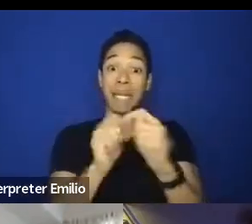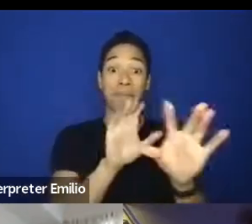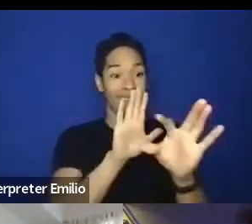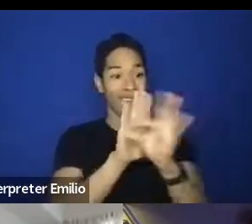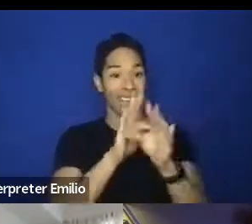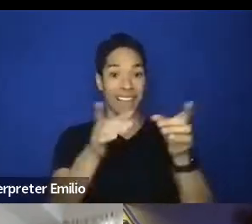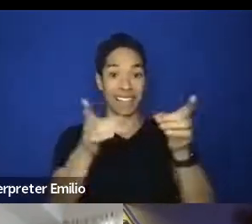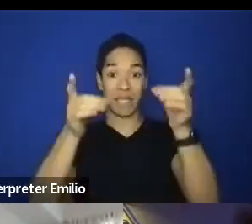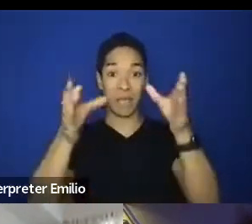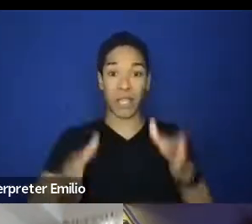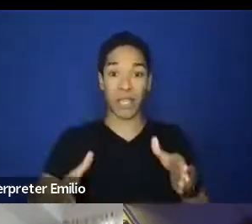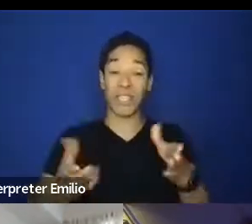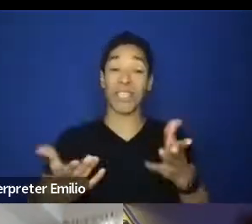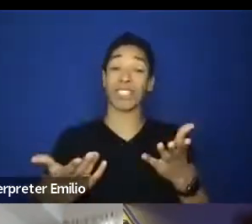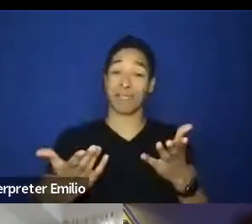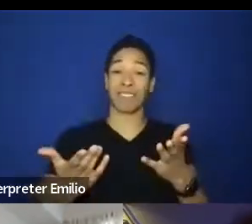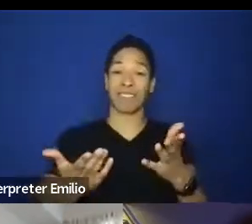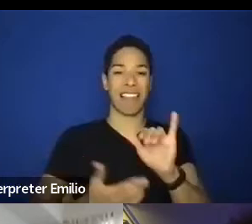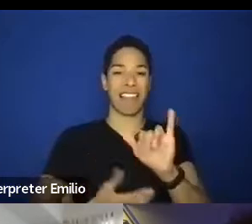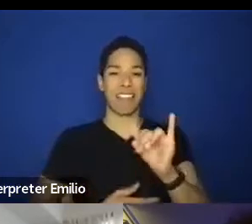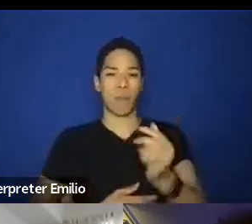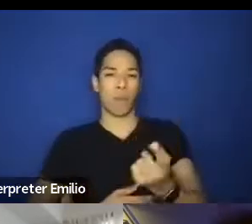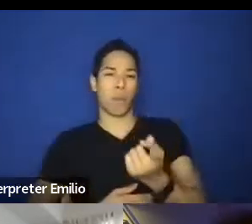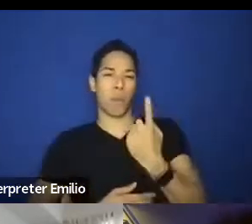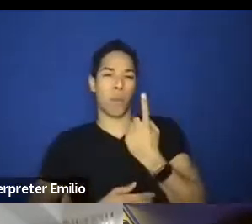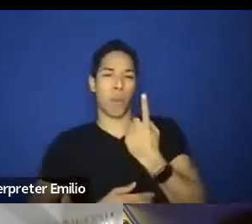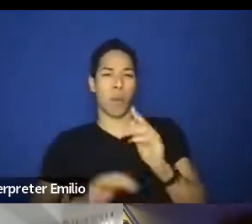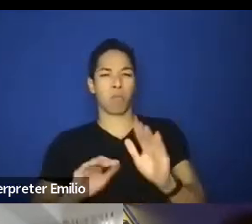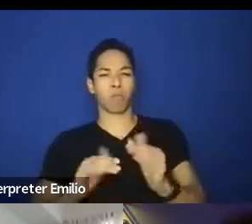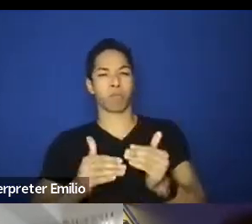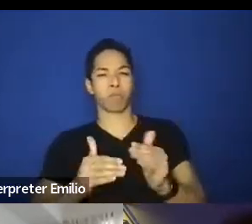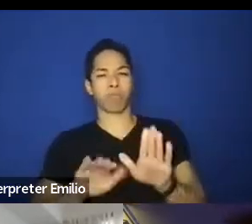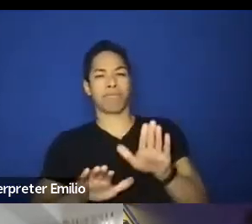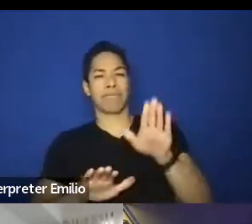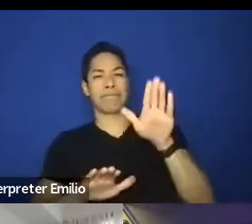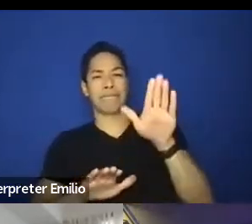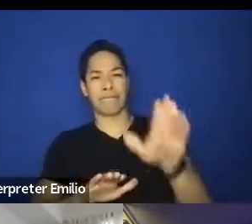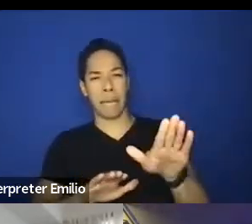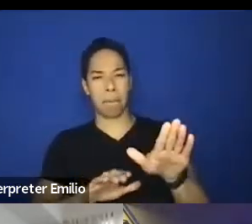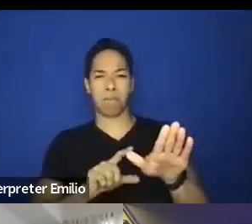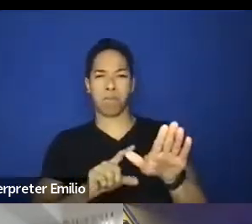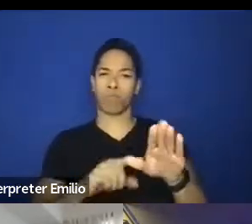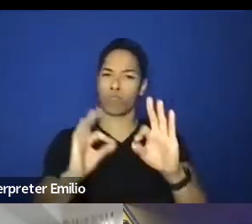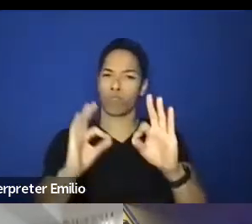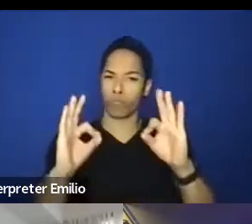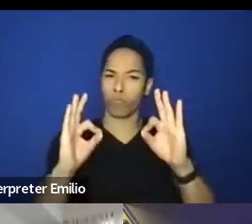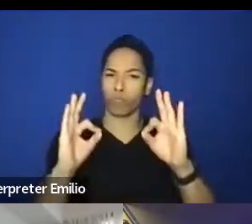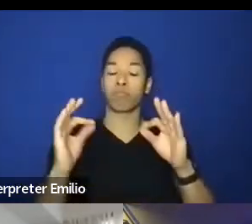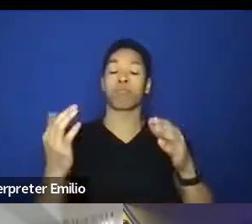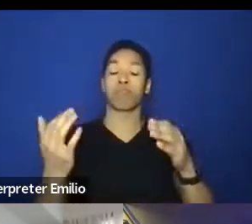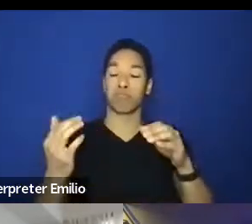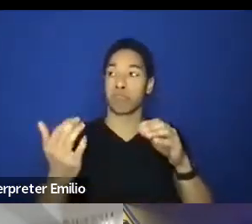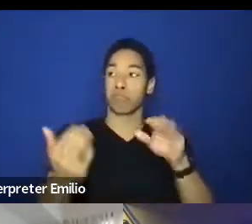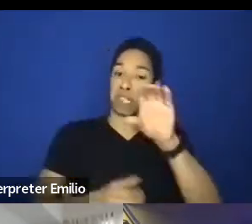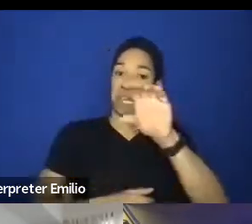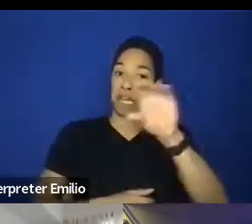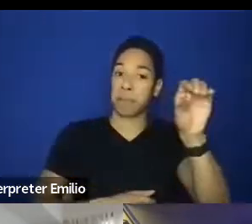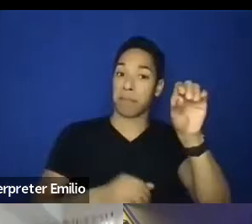it's one step, that concrete step that companies